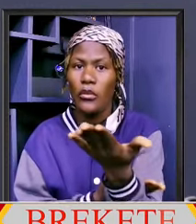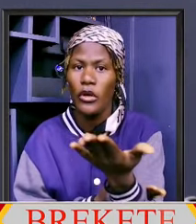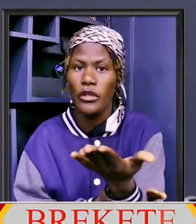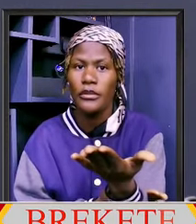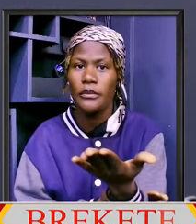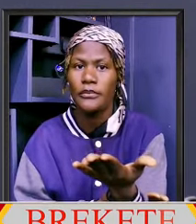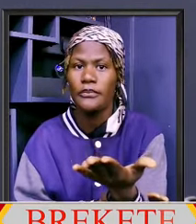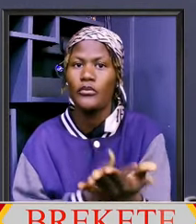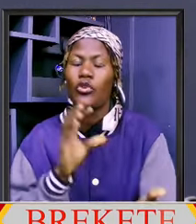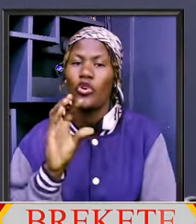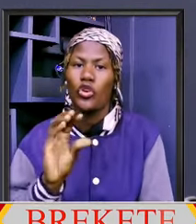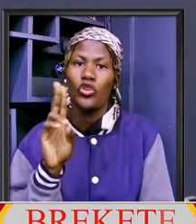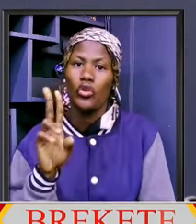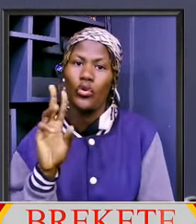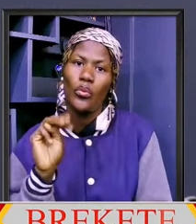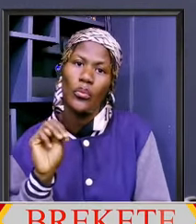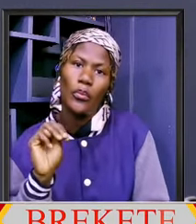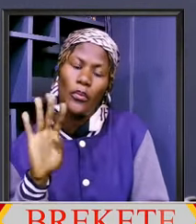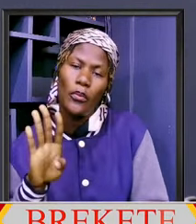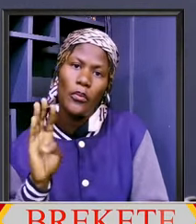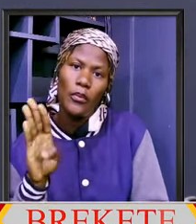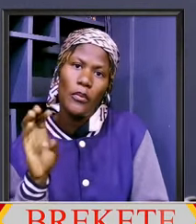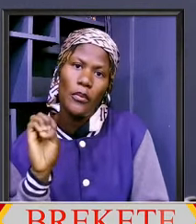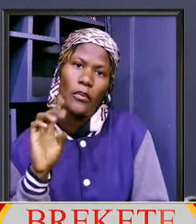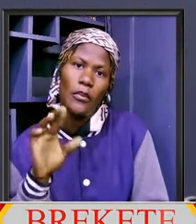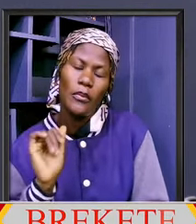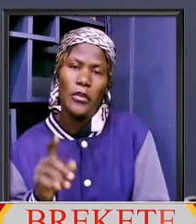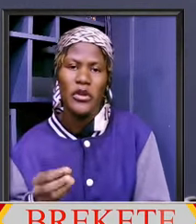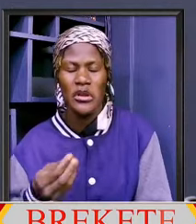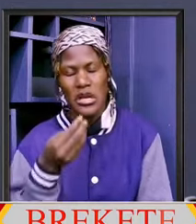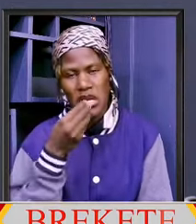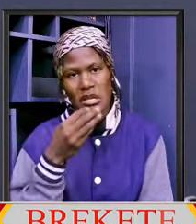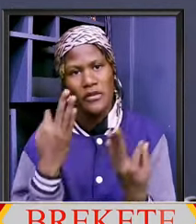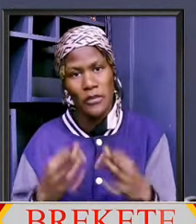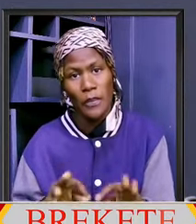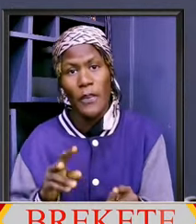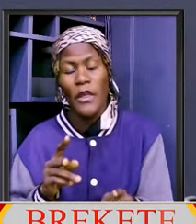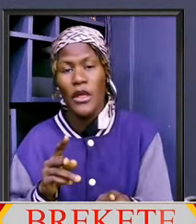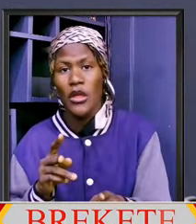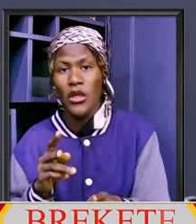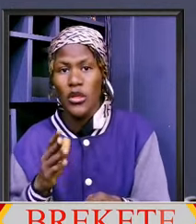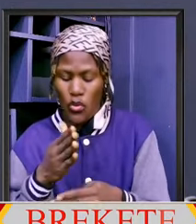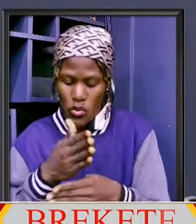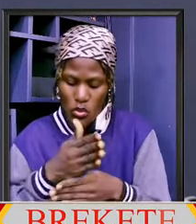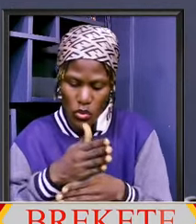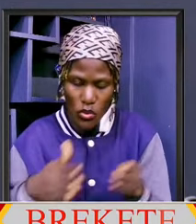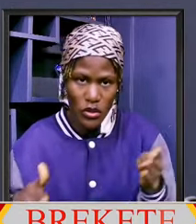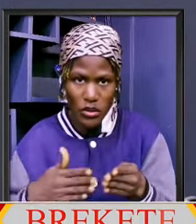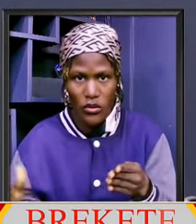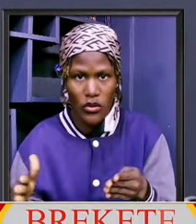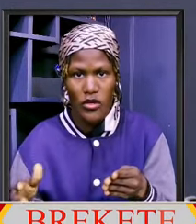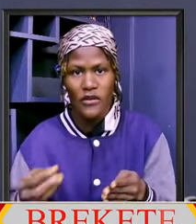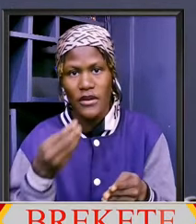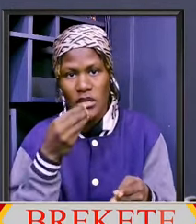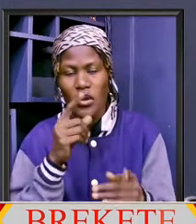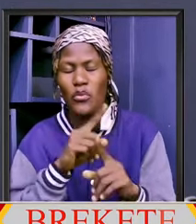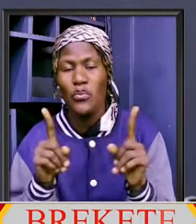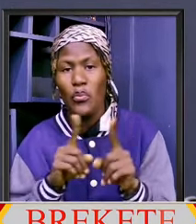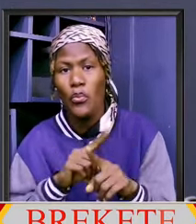cucumber if you chop on the following day, that place where you live, you cut them off, you can eat it, but no put them for fridge.